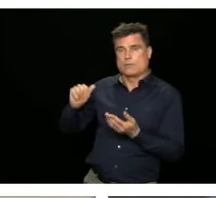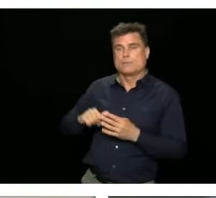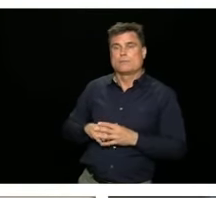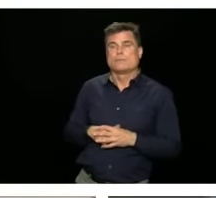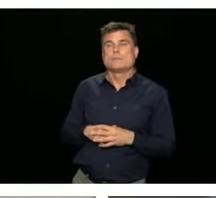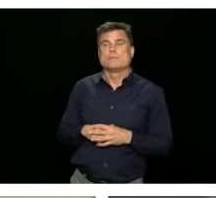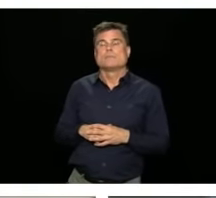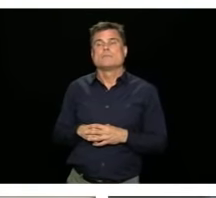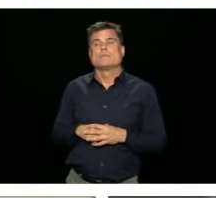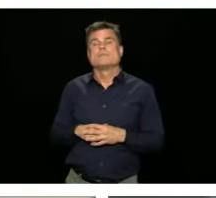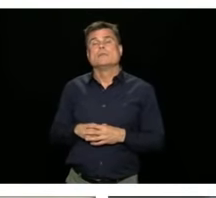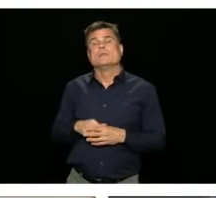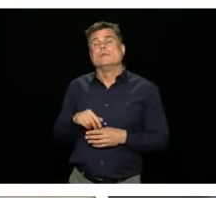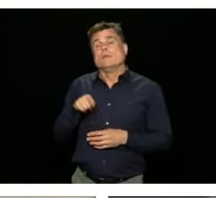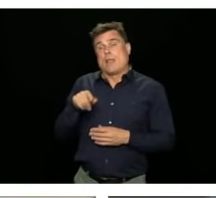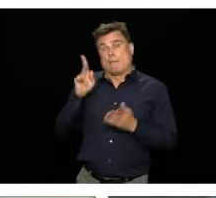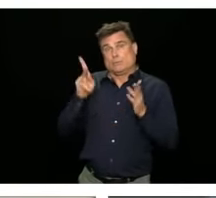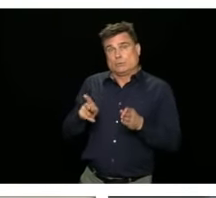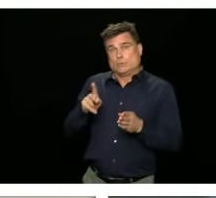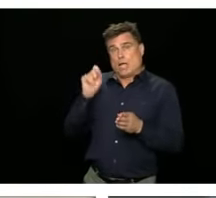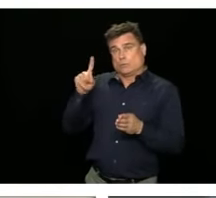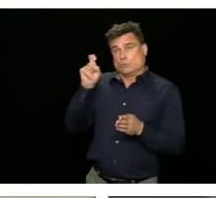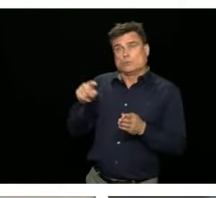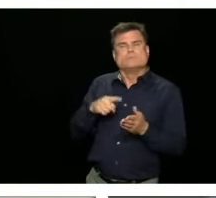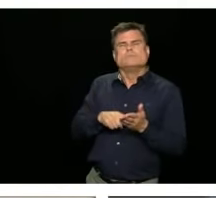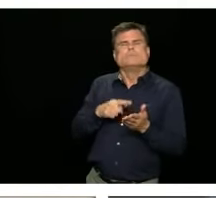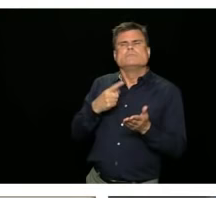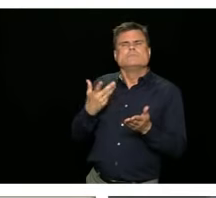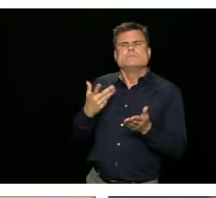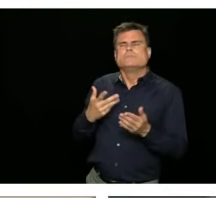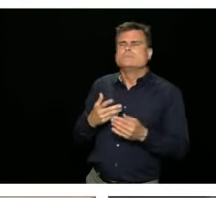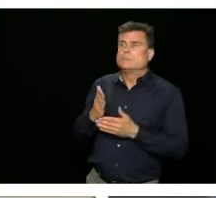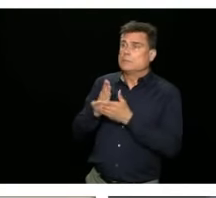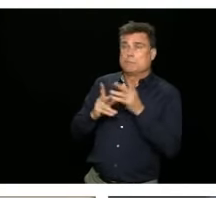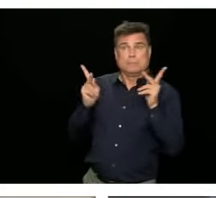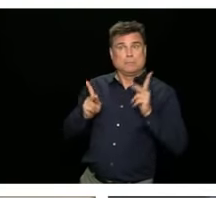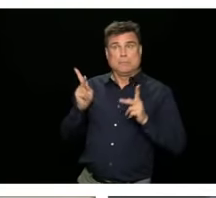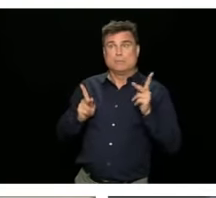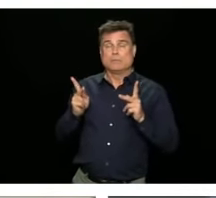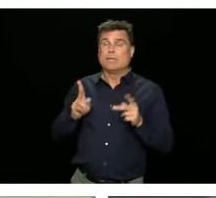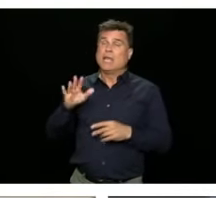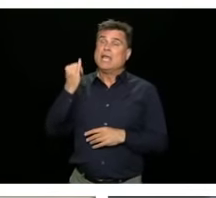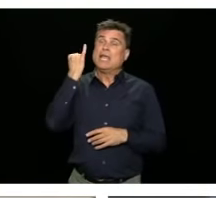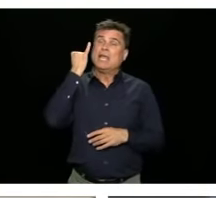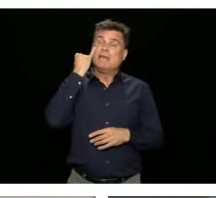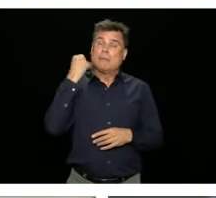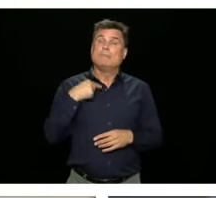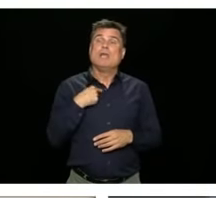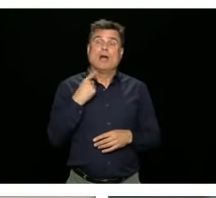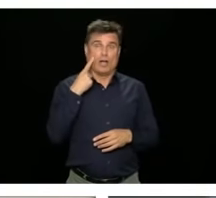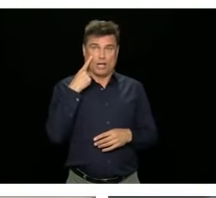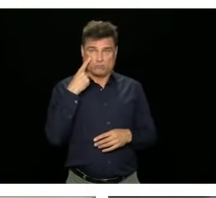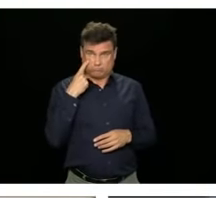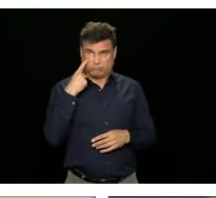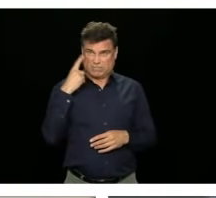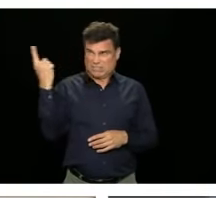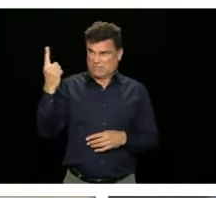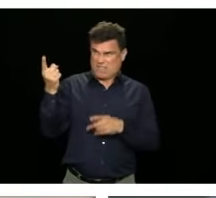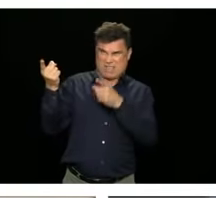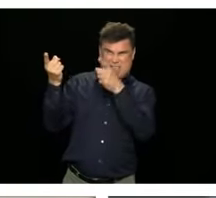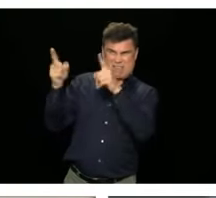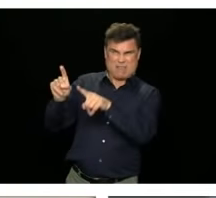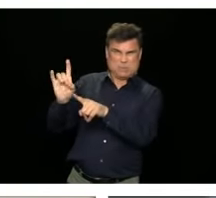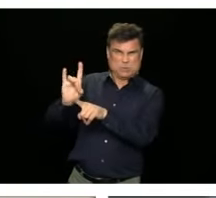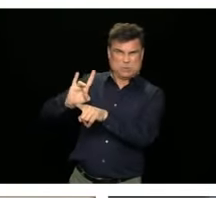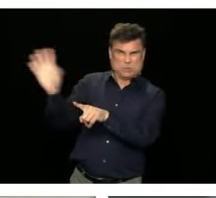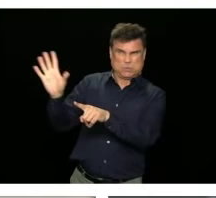be contacting police if we experience or witness racist incidents, because the act of contacting police can be